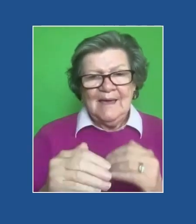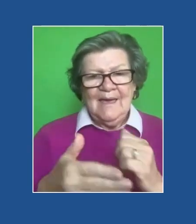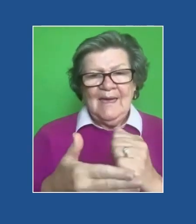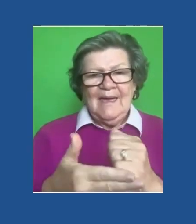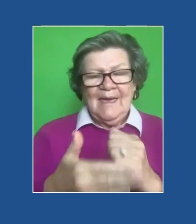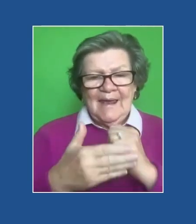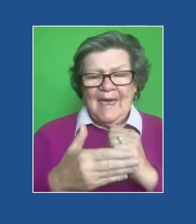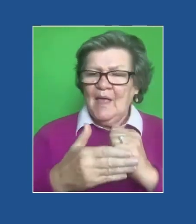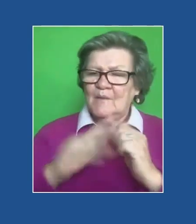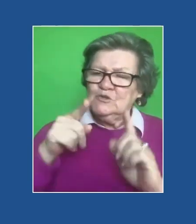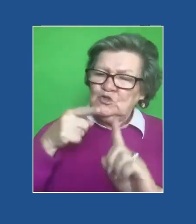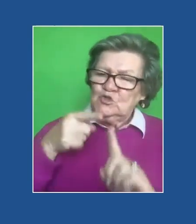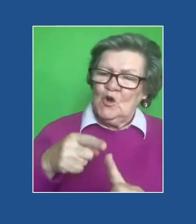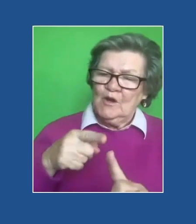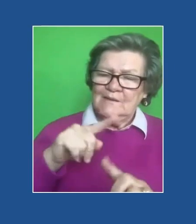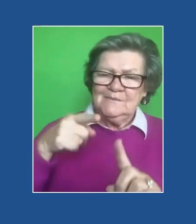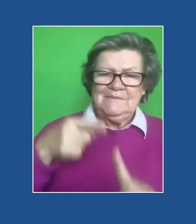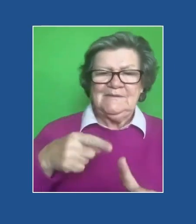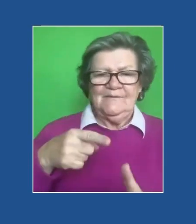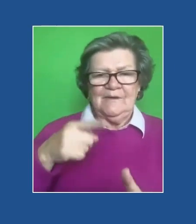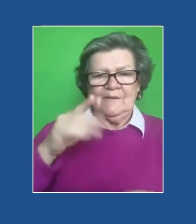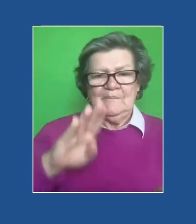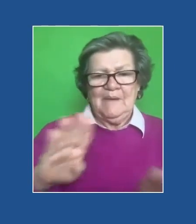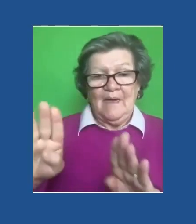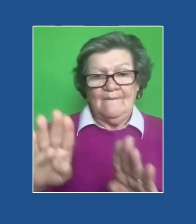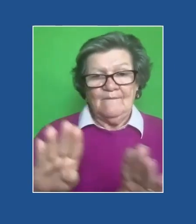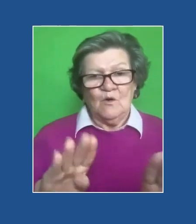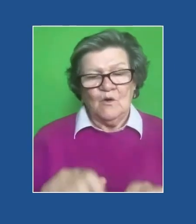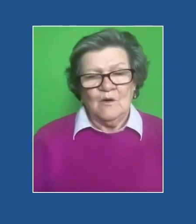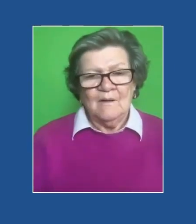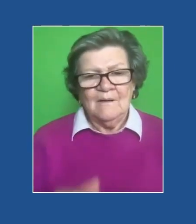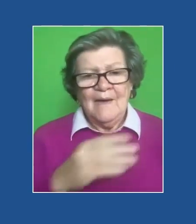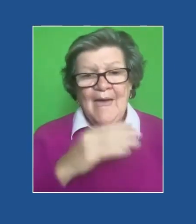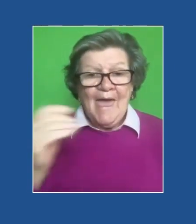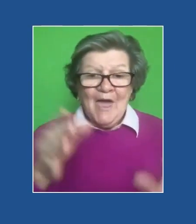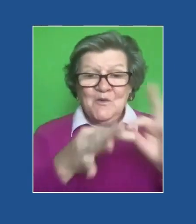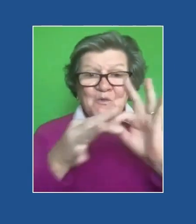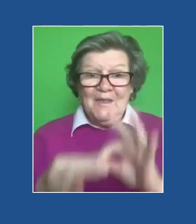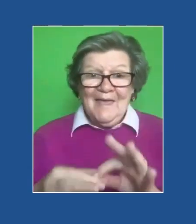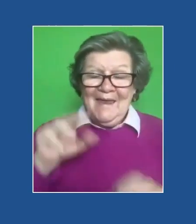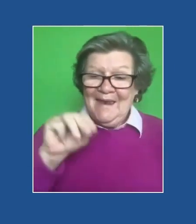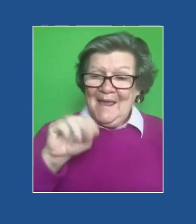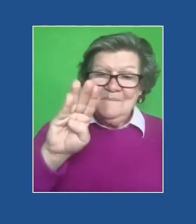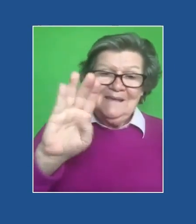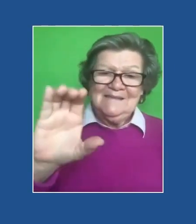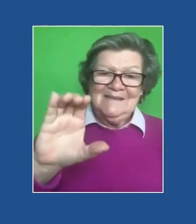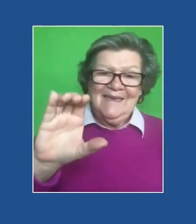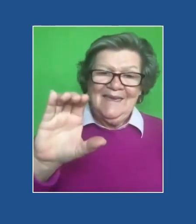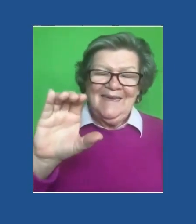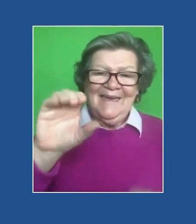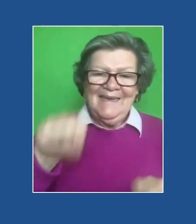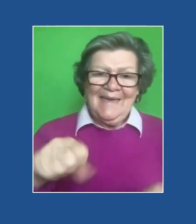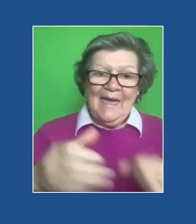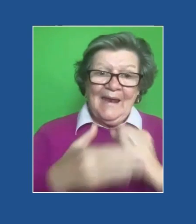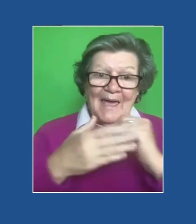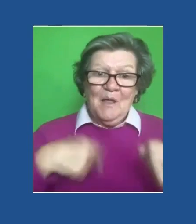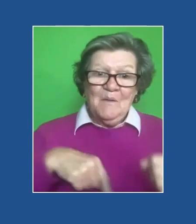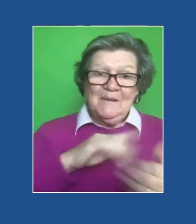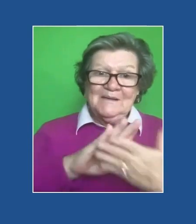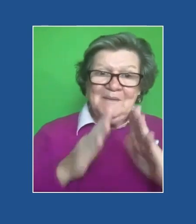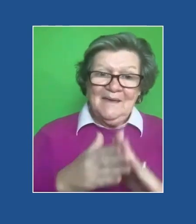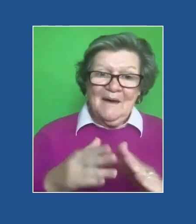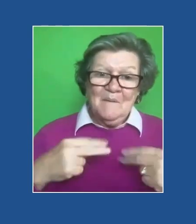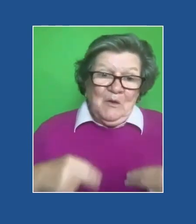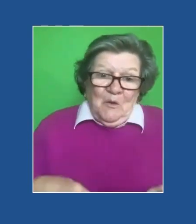specific behaviors into context. And relatedly, MBC also can help us zoom in, and we can look at